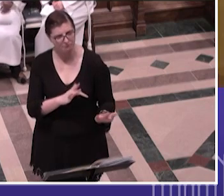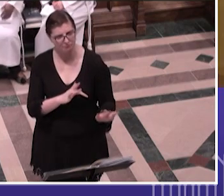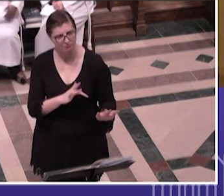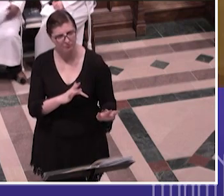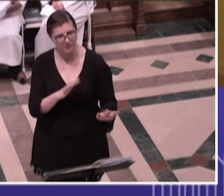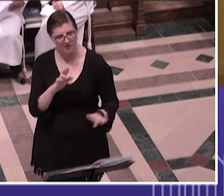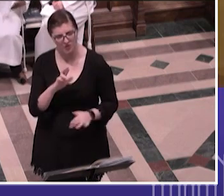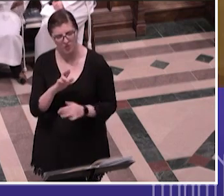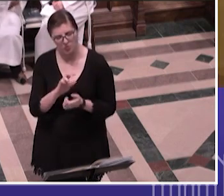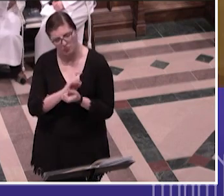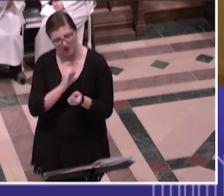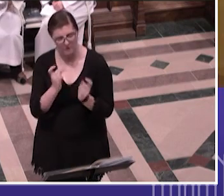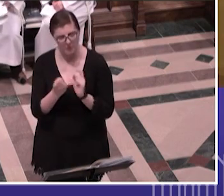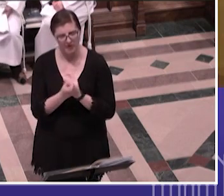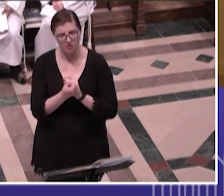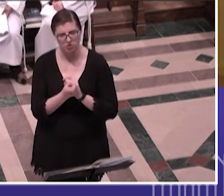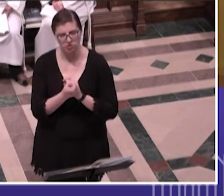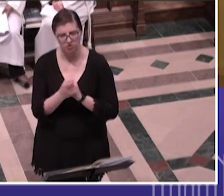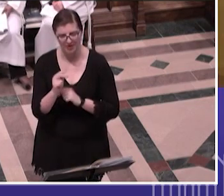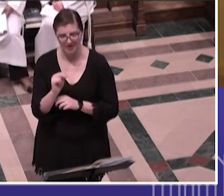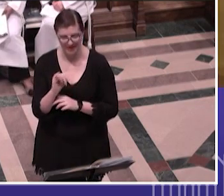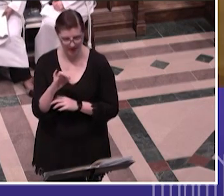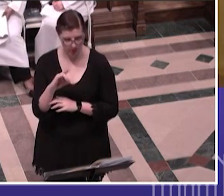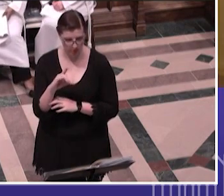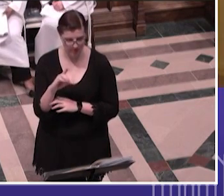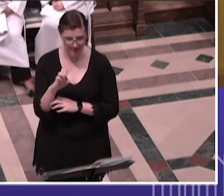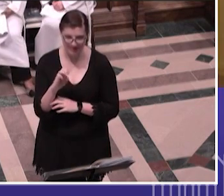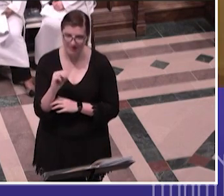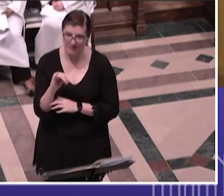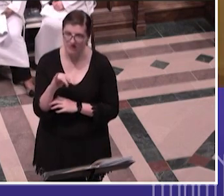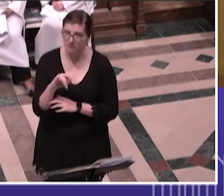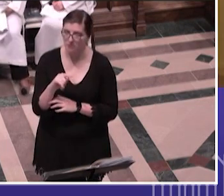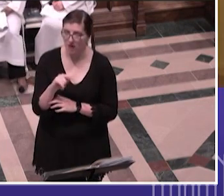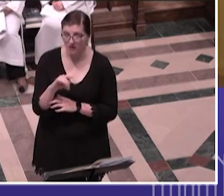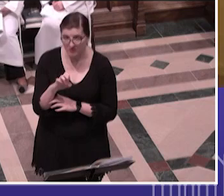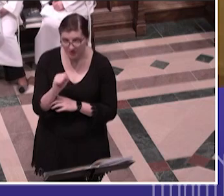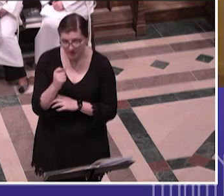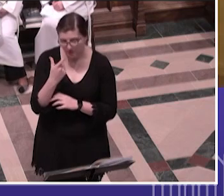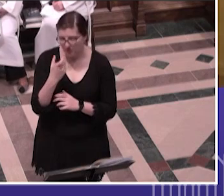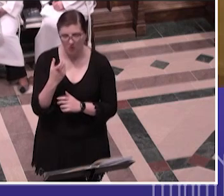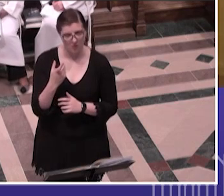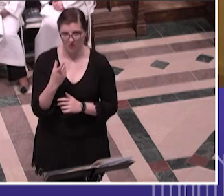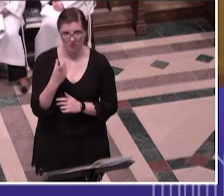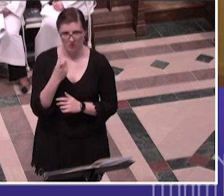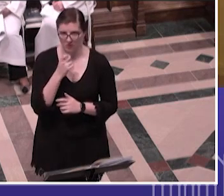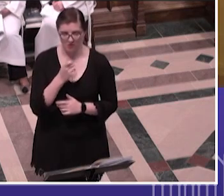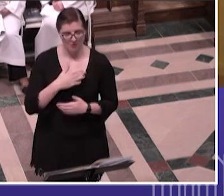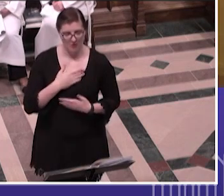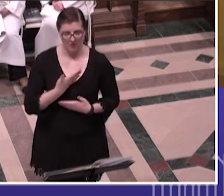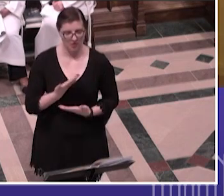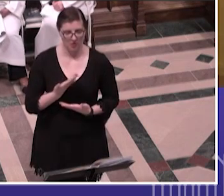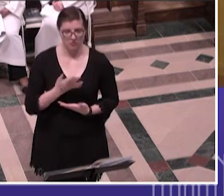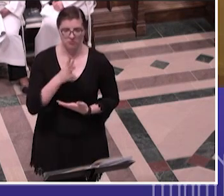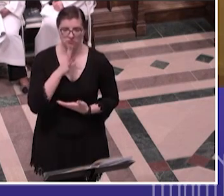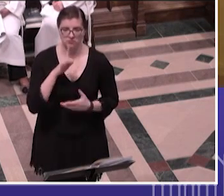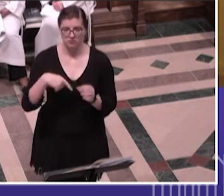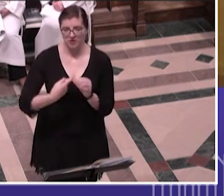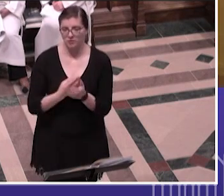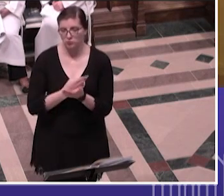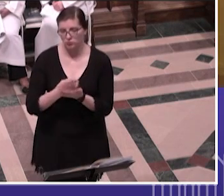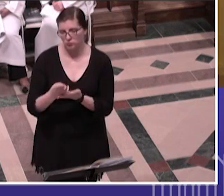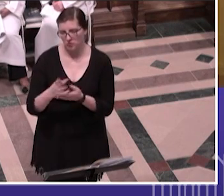Reformation Nicodemites, when they wouldn't dare speak the truth about how the Roman Church needed to